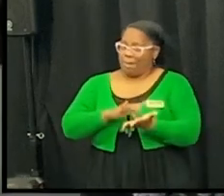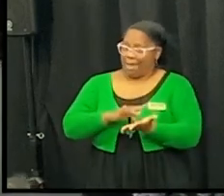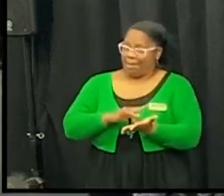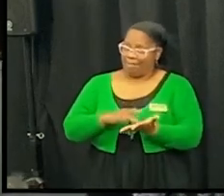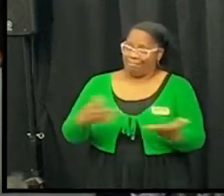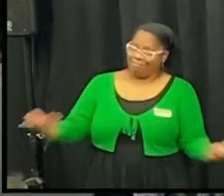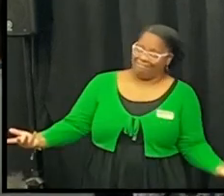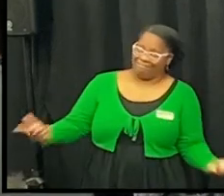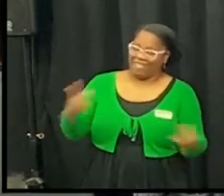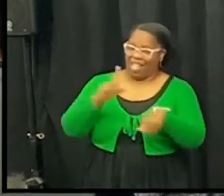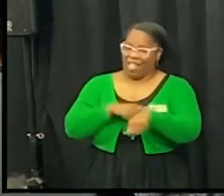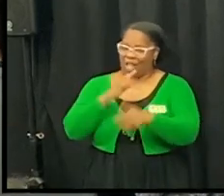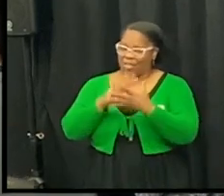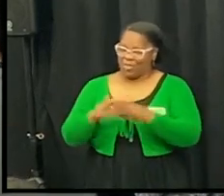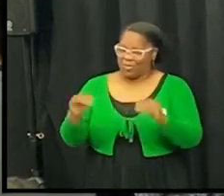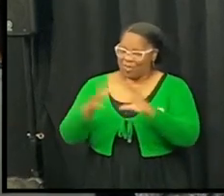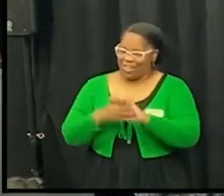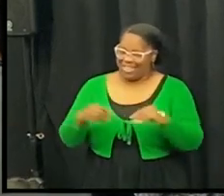story.